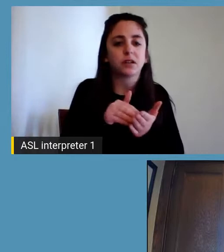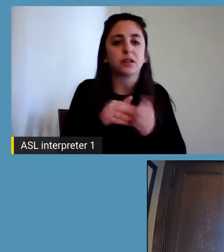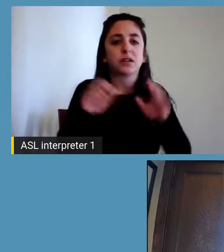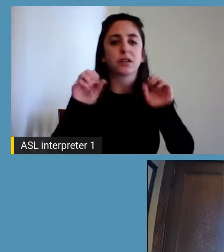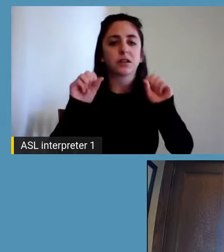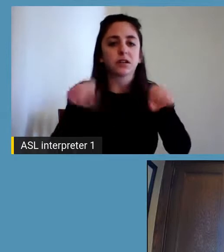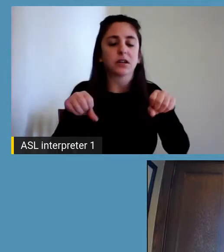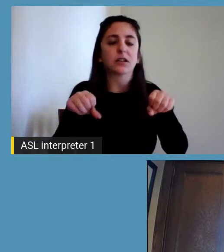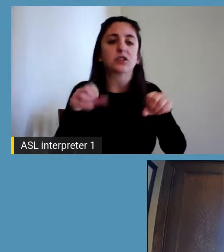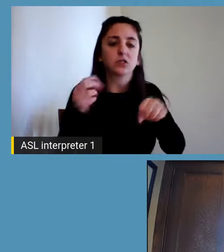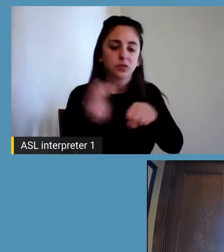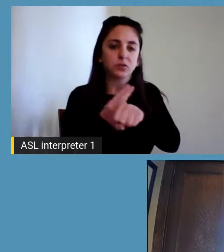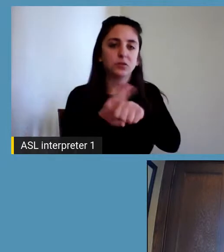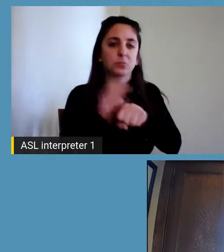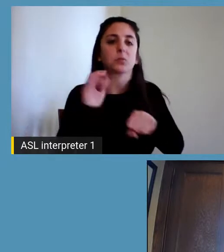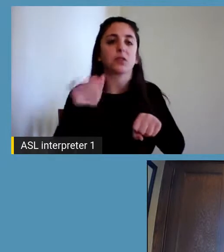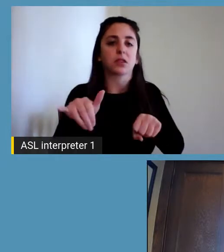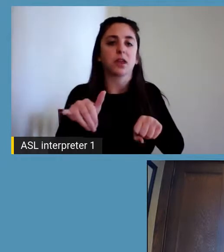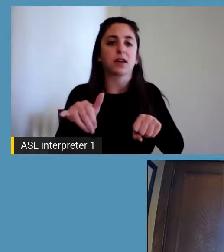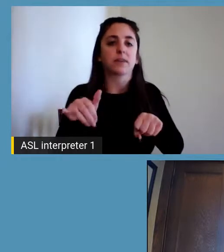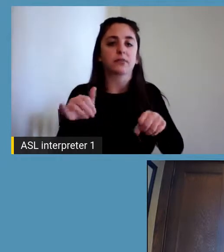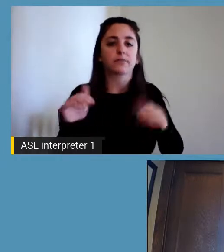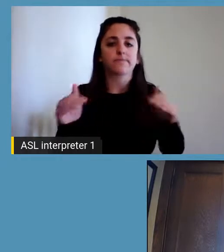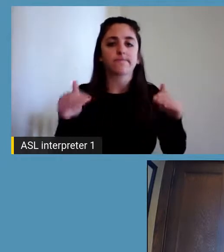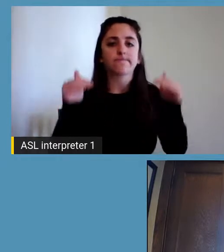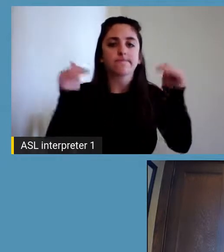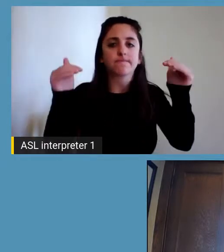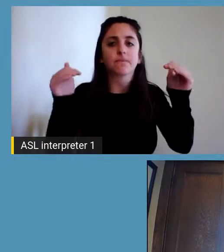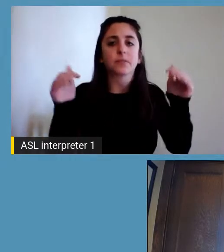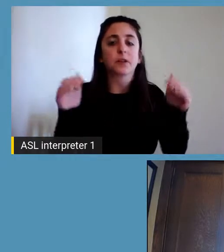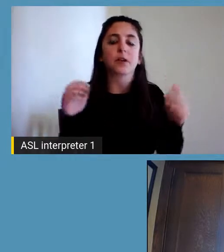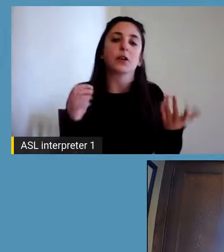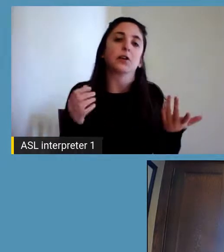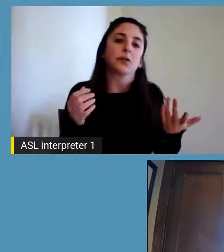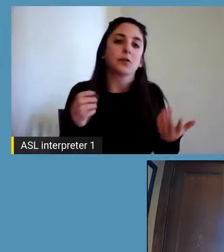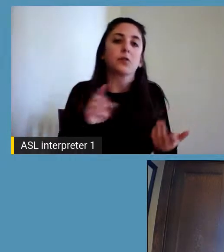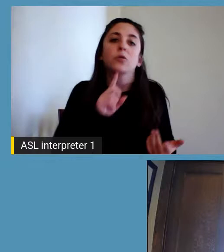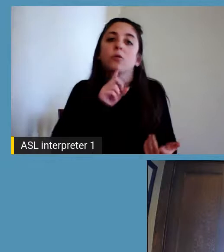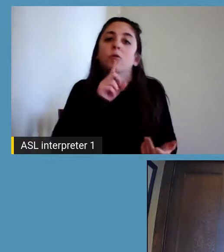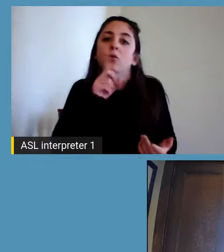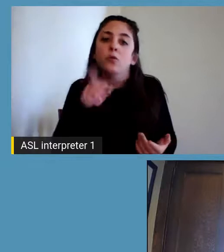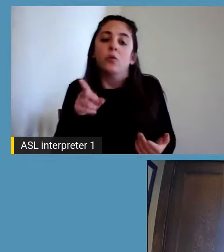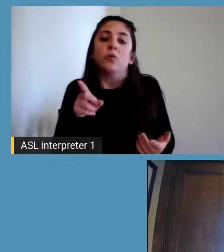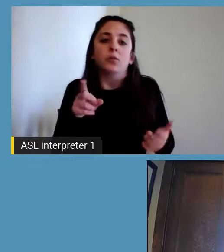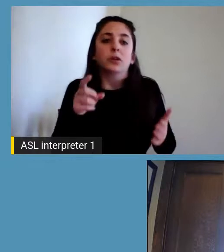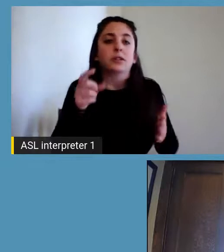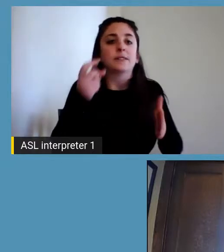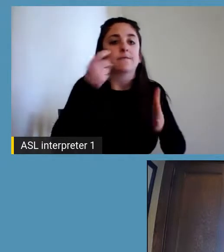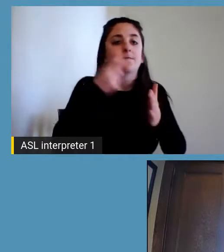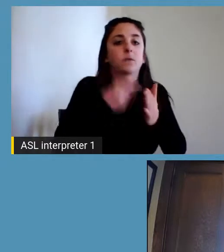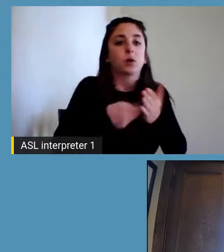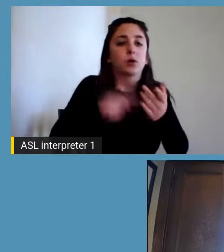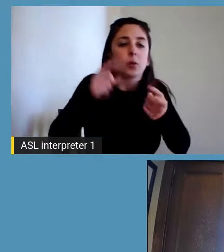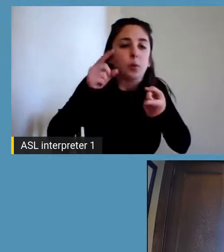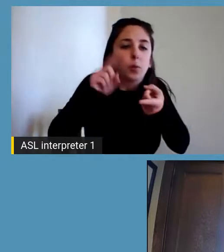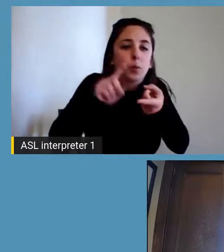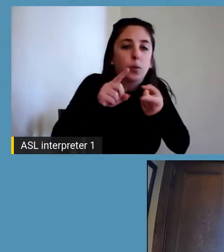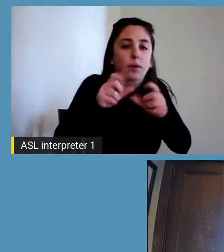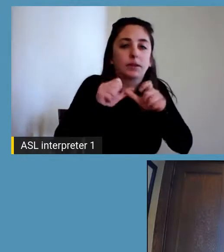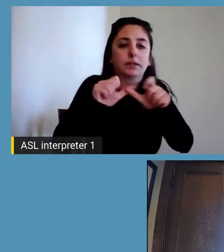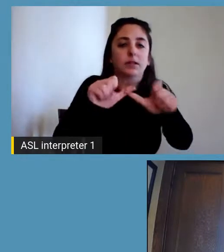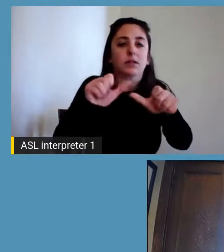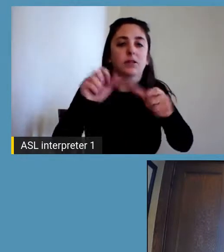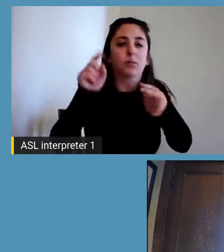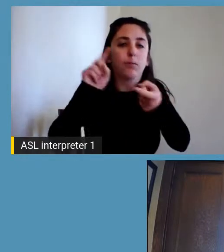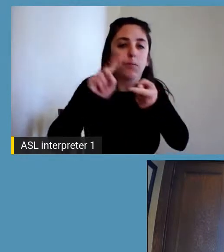them. I always think of them as museum scanners, but they're continuously coming down in price and getting better in terms of detail as well. The